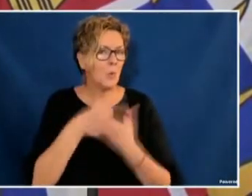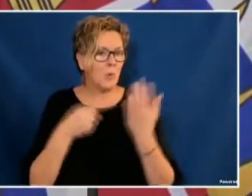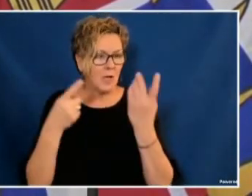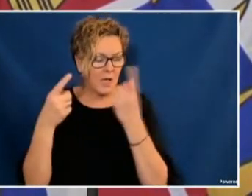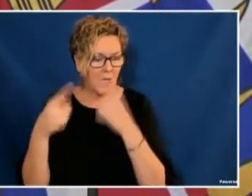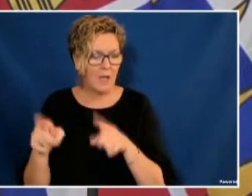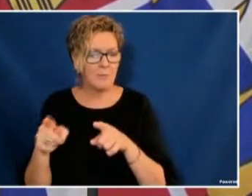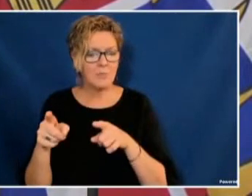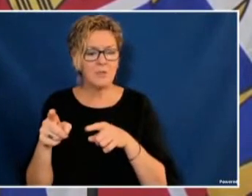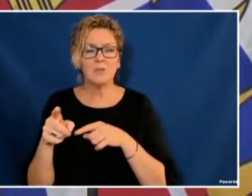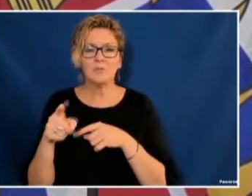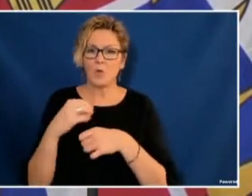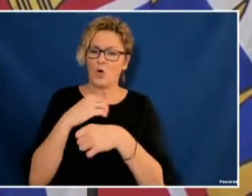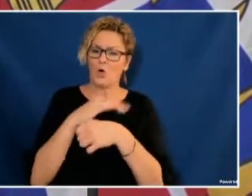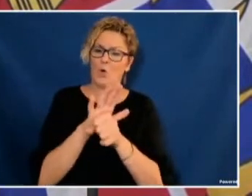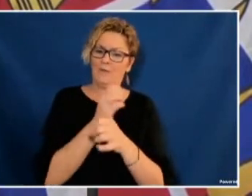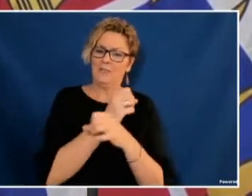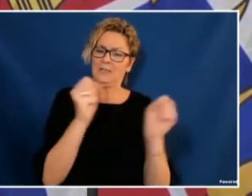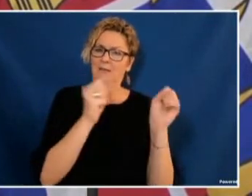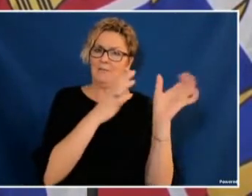workplaces where people feel